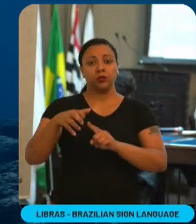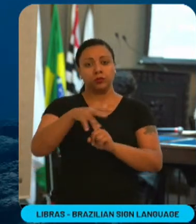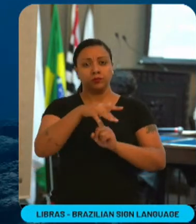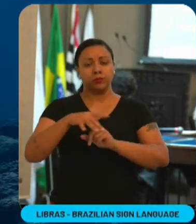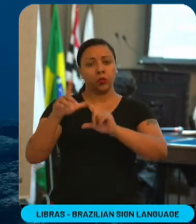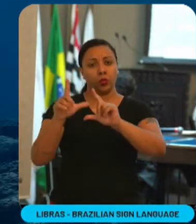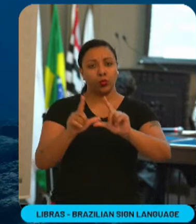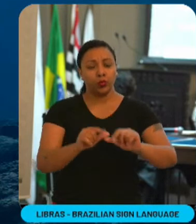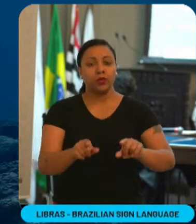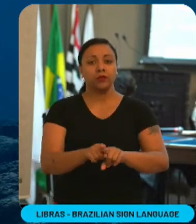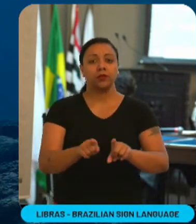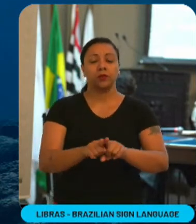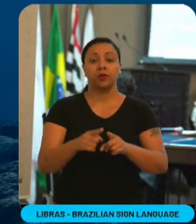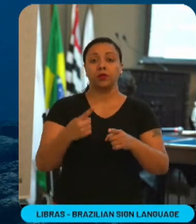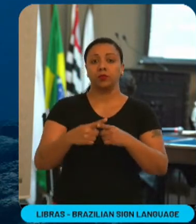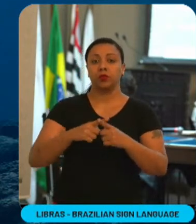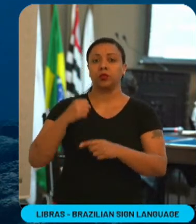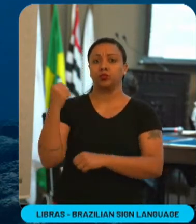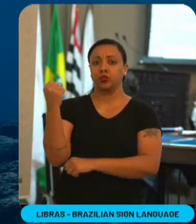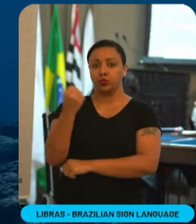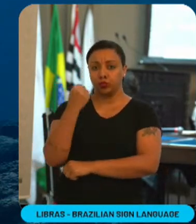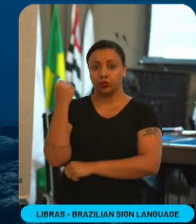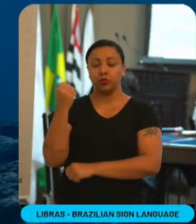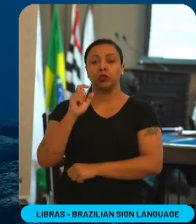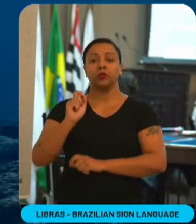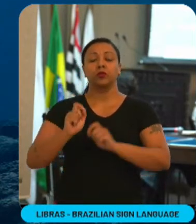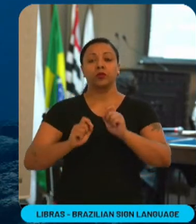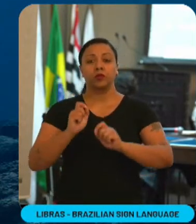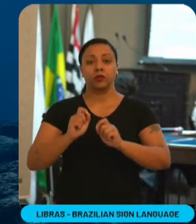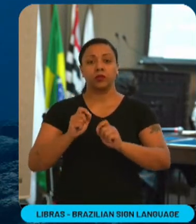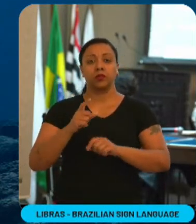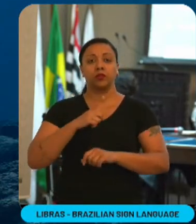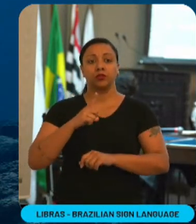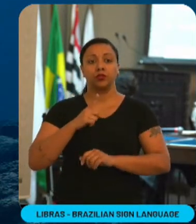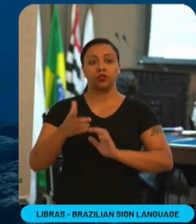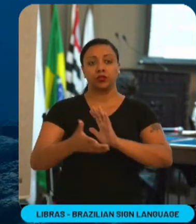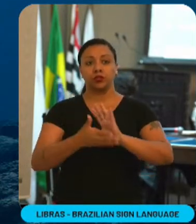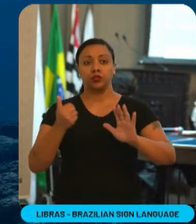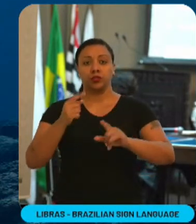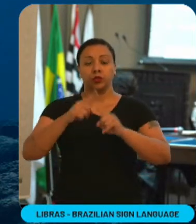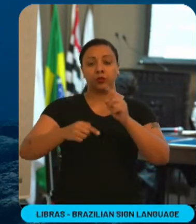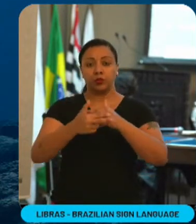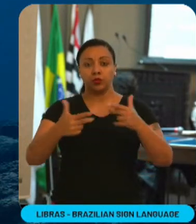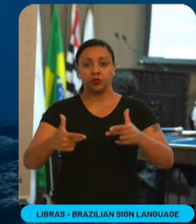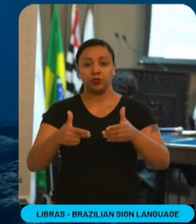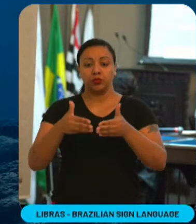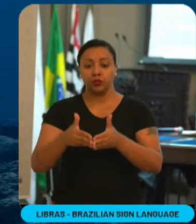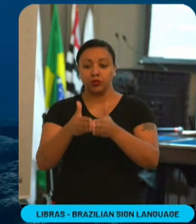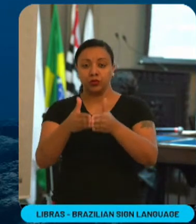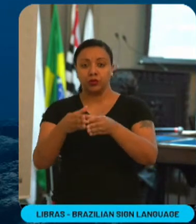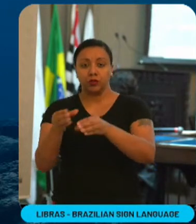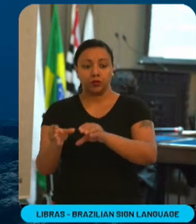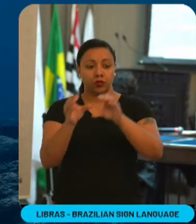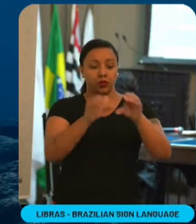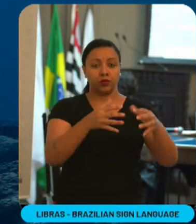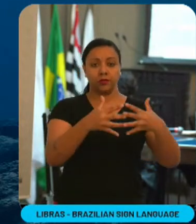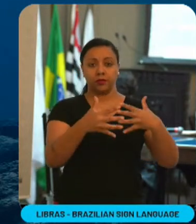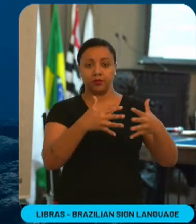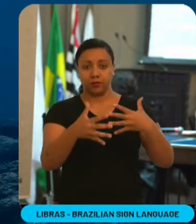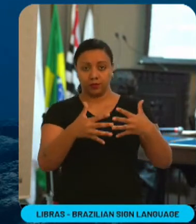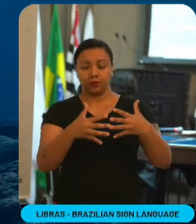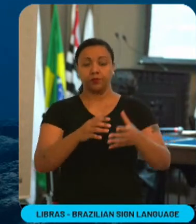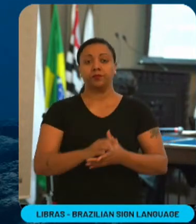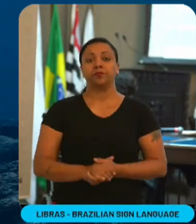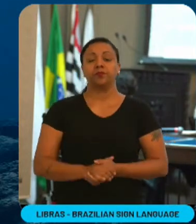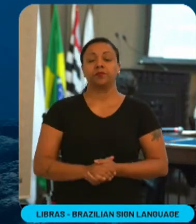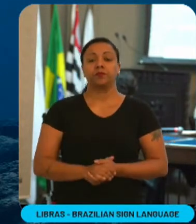energy consumption. The gantries, which and the grabs that get the product from the ships and put